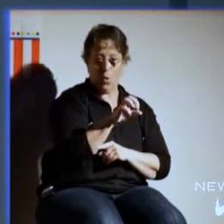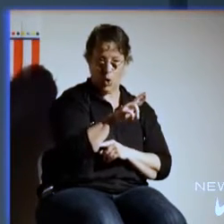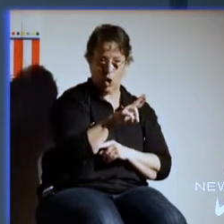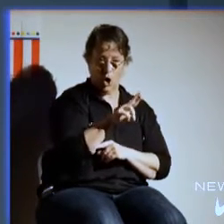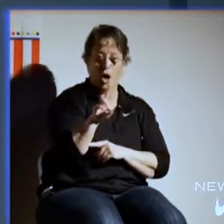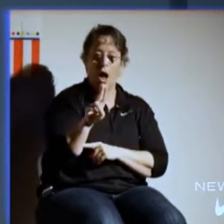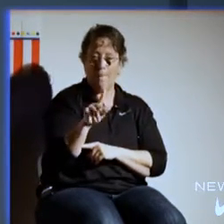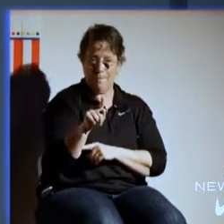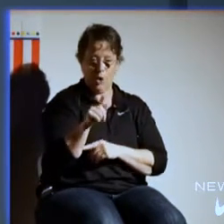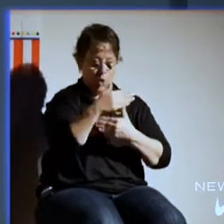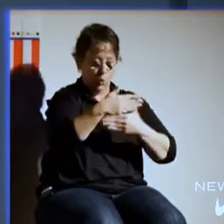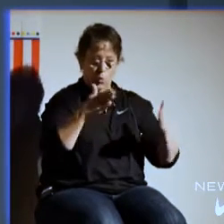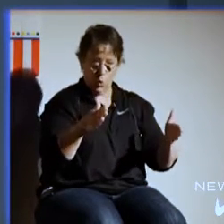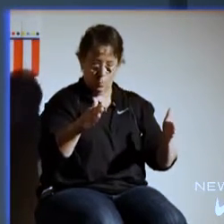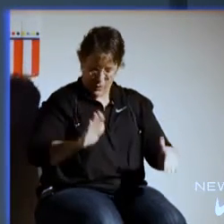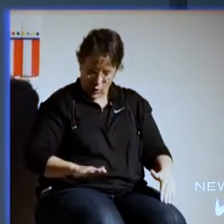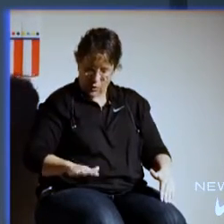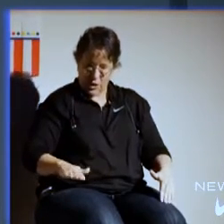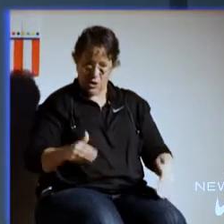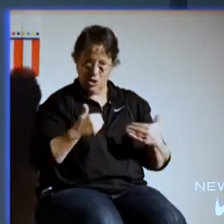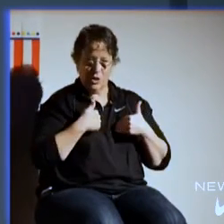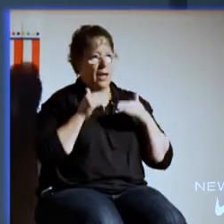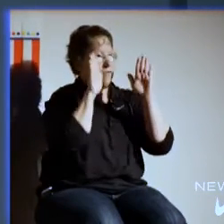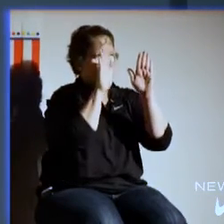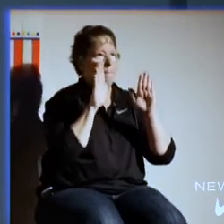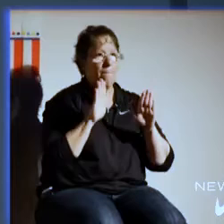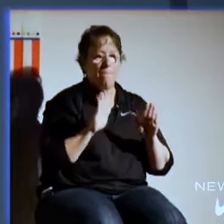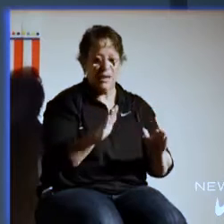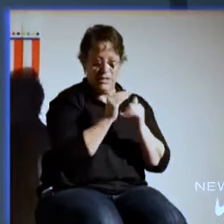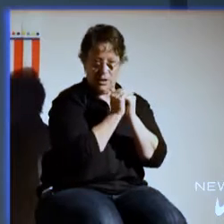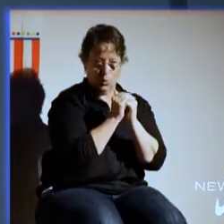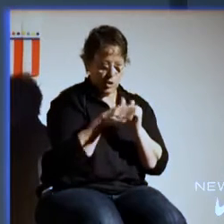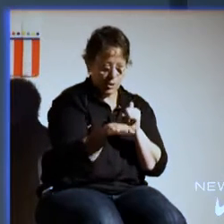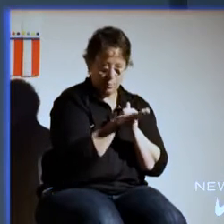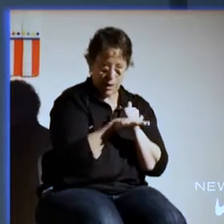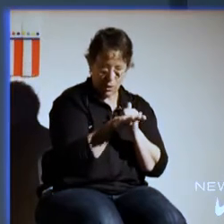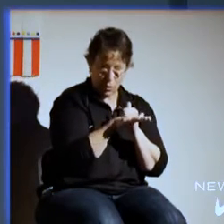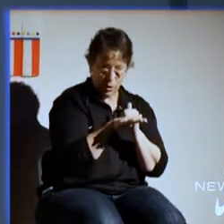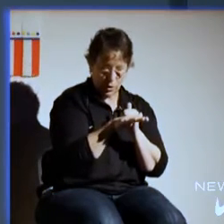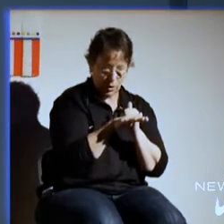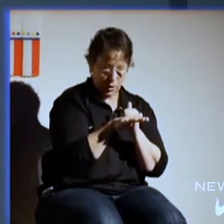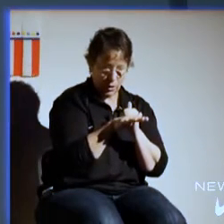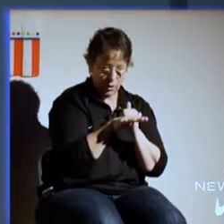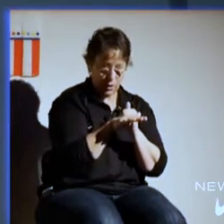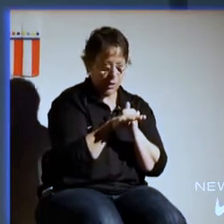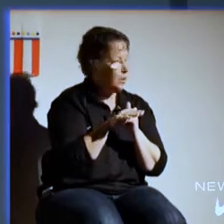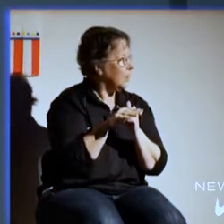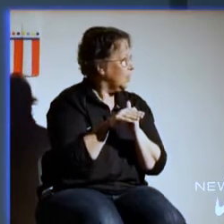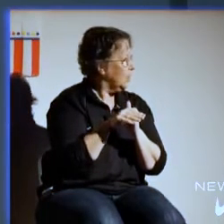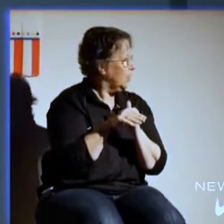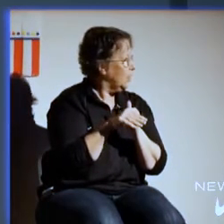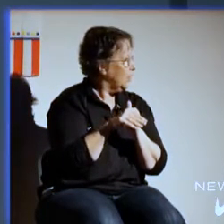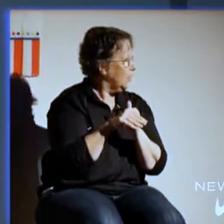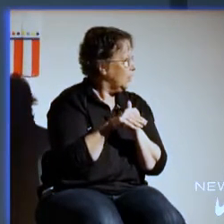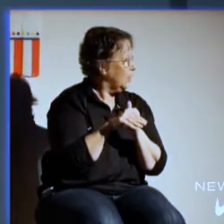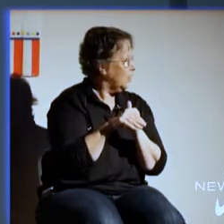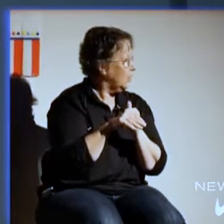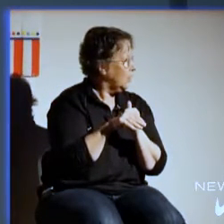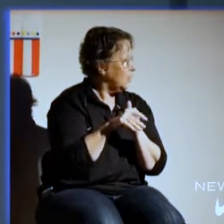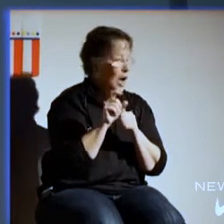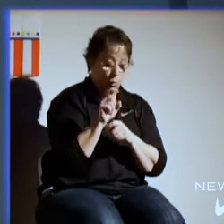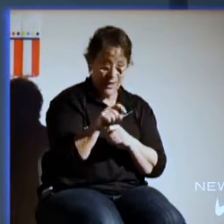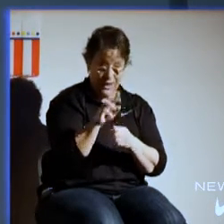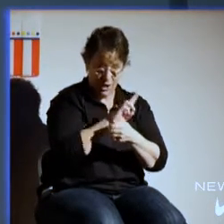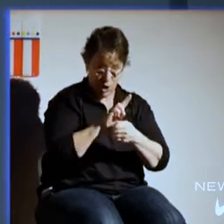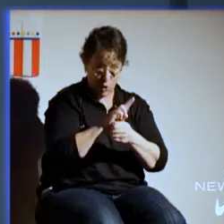Life have an incredible worship space. And we need to be able to maximize the use of all 3 of these floors of what God's given us